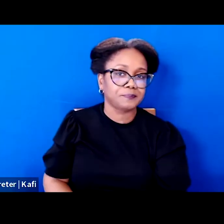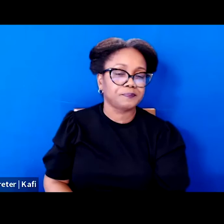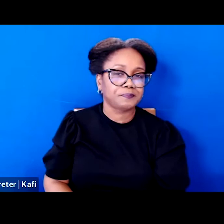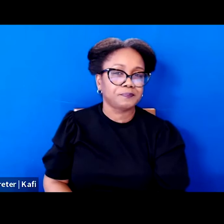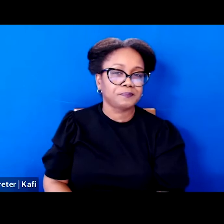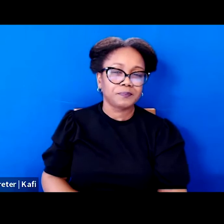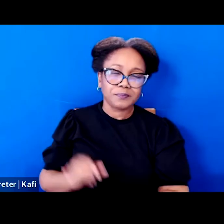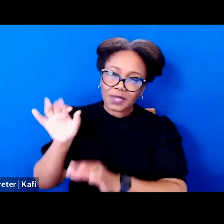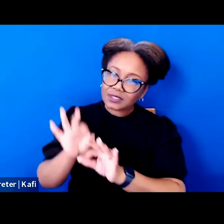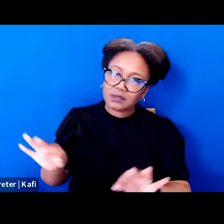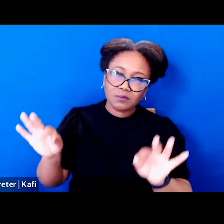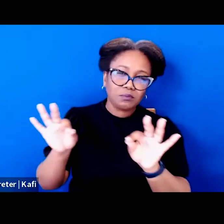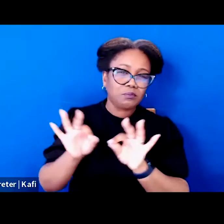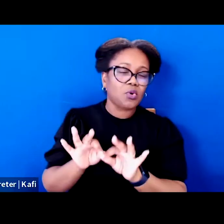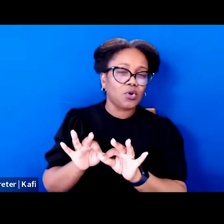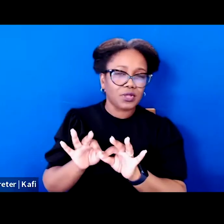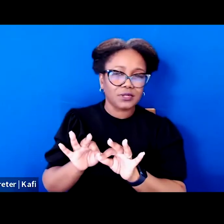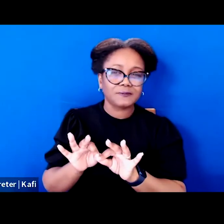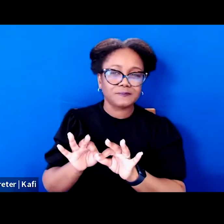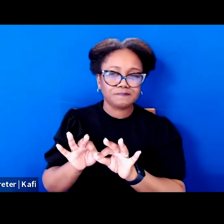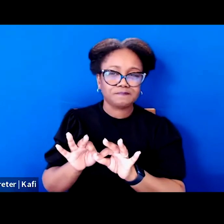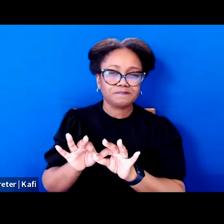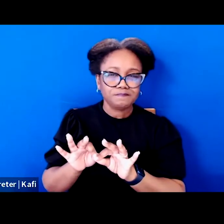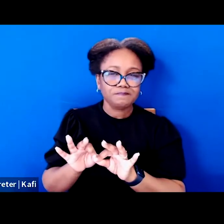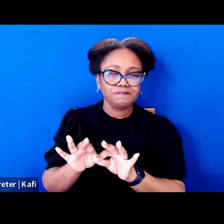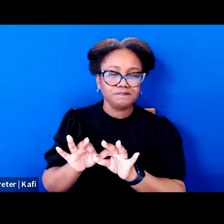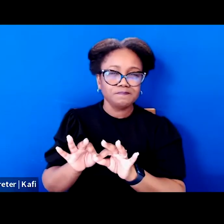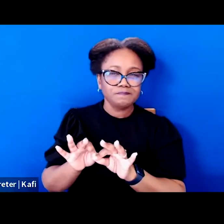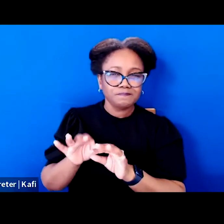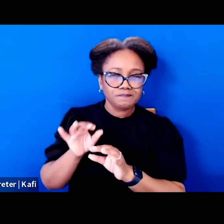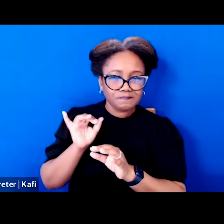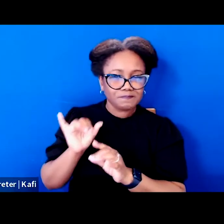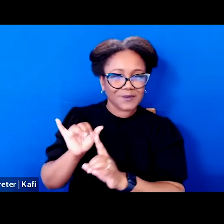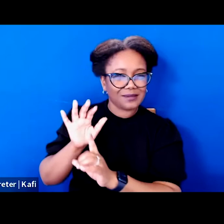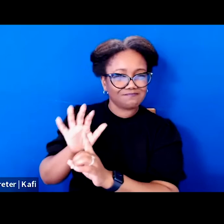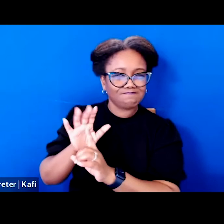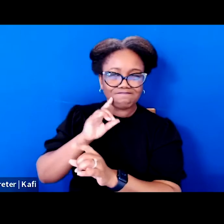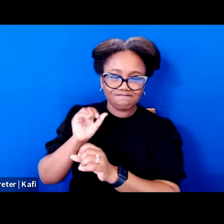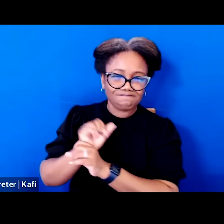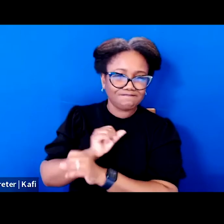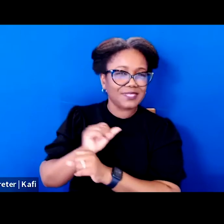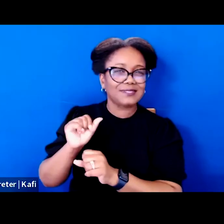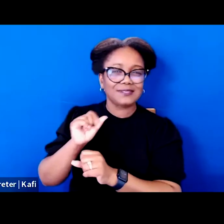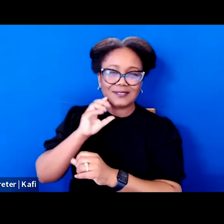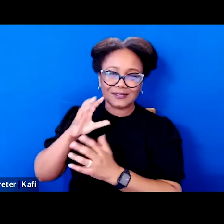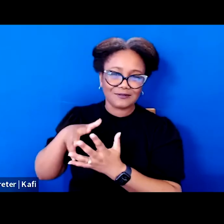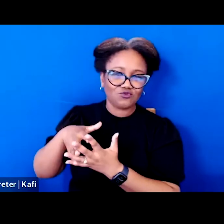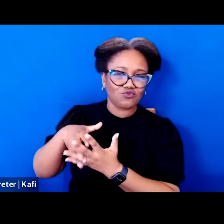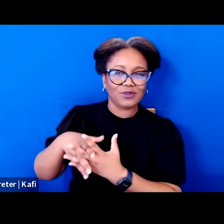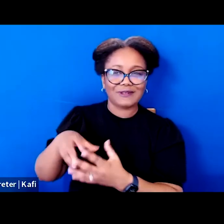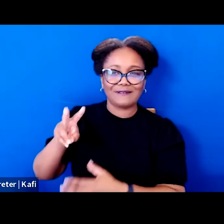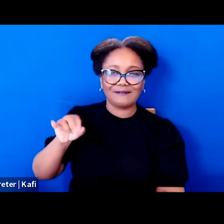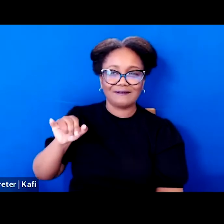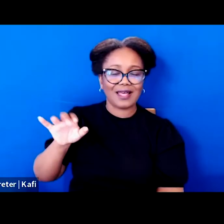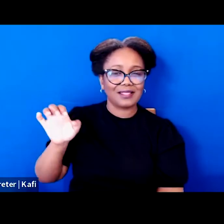recognize that these are racialized and patriarchal forms of violence. And then there's also the high profile case of what happened in